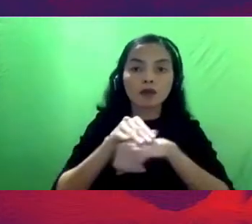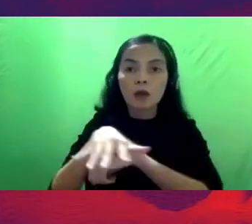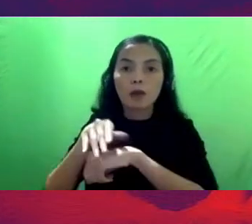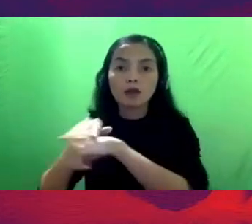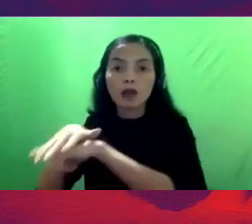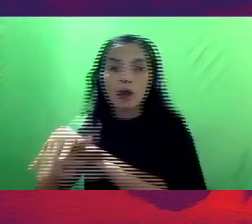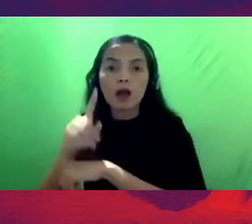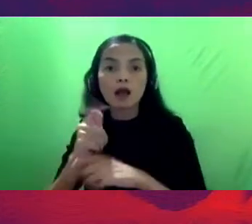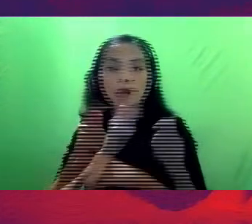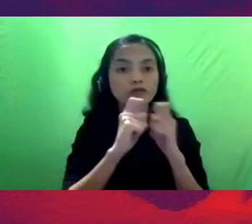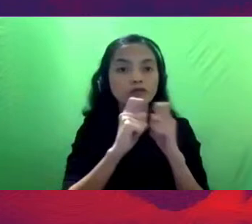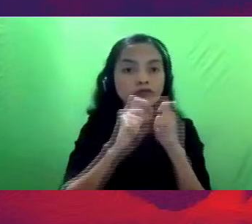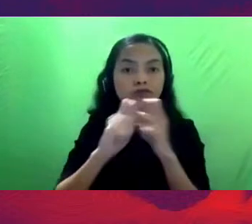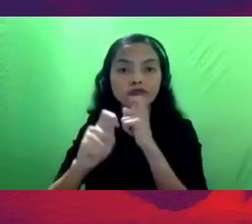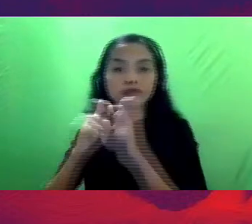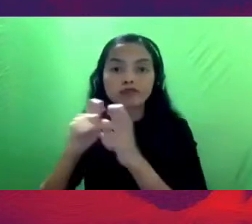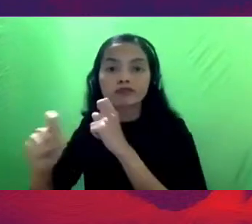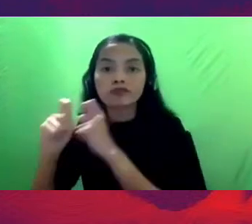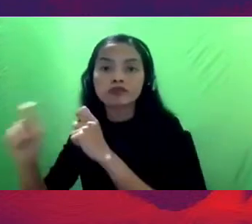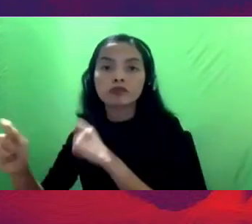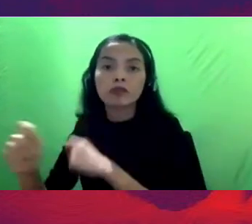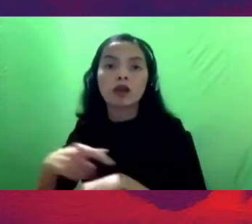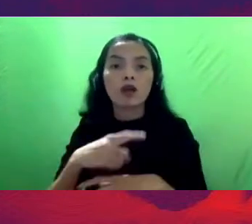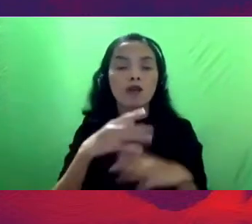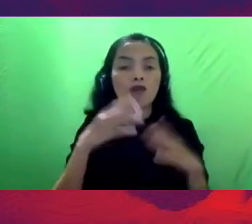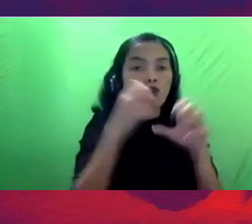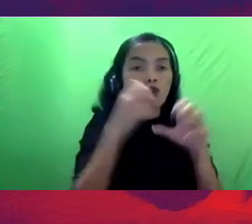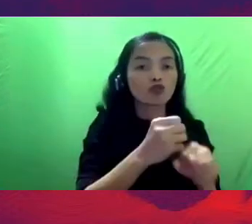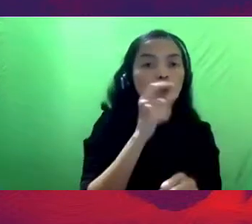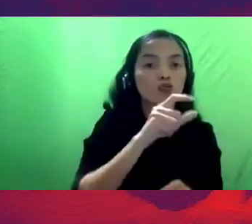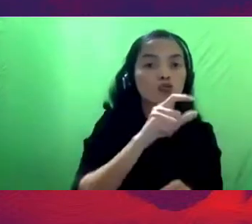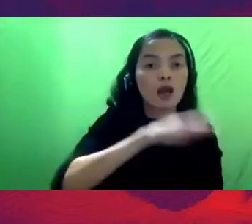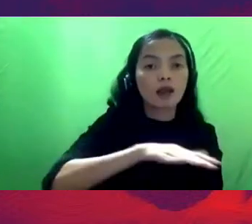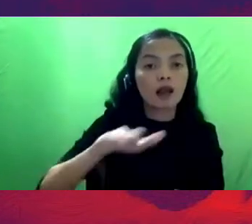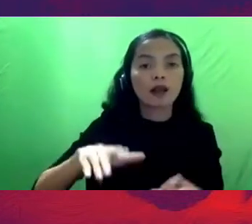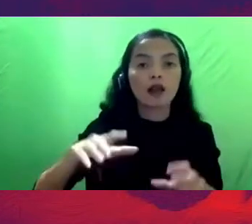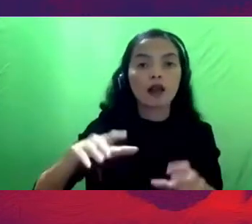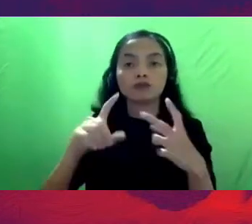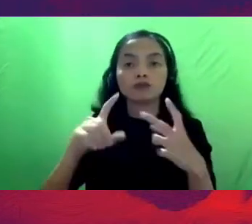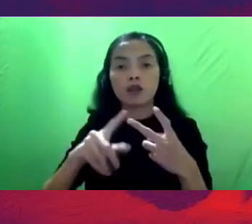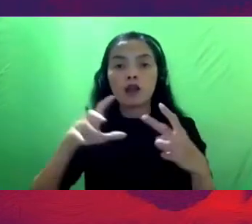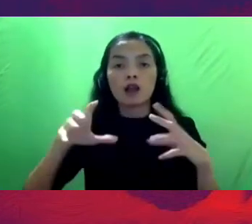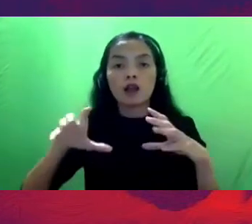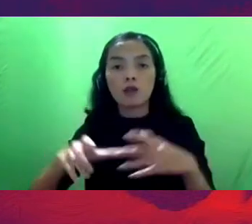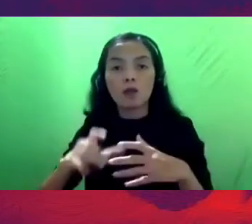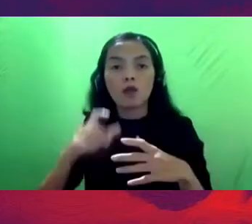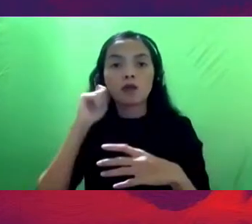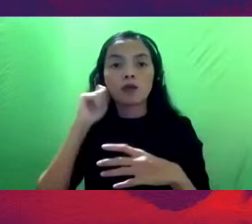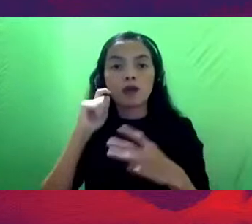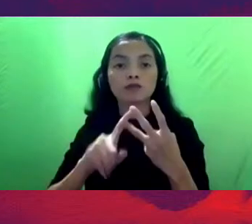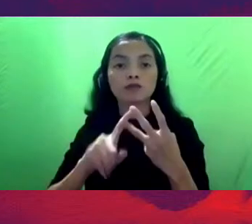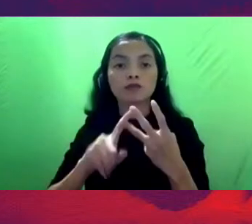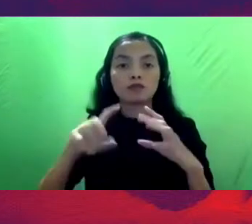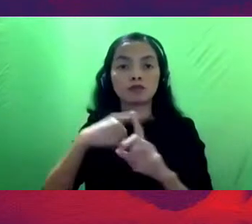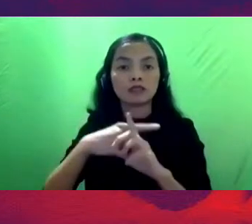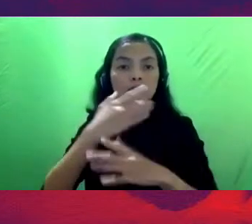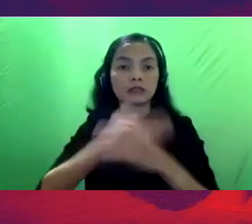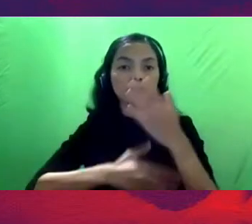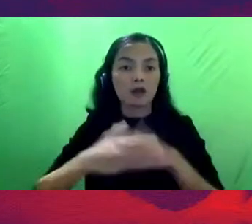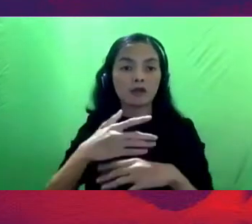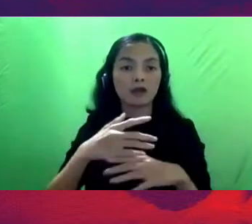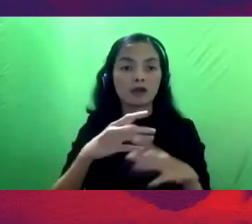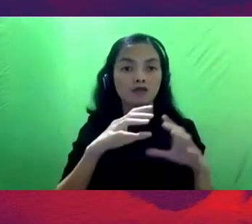to children and other groups, women and people with disability. Next slide, please. Next one.